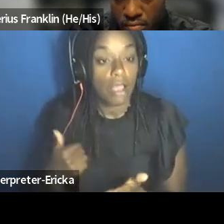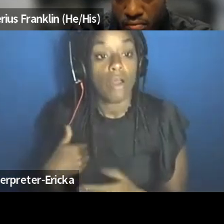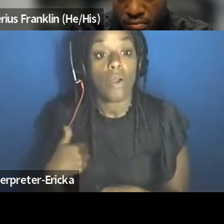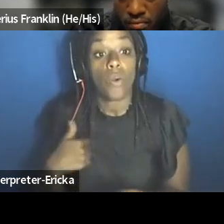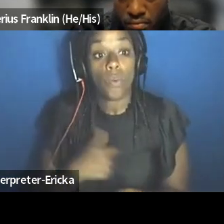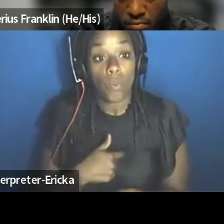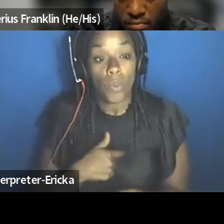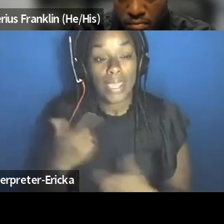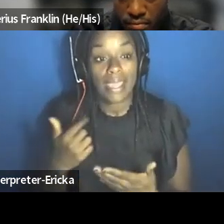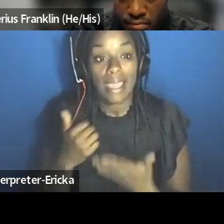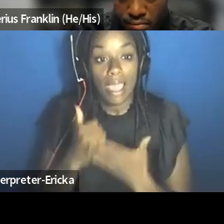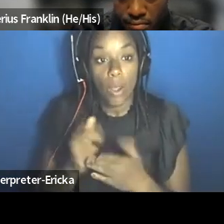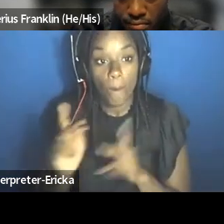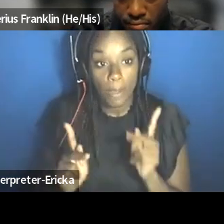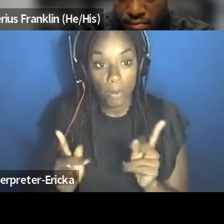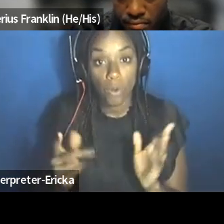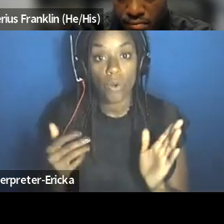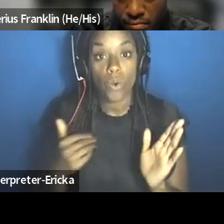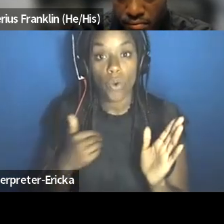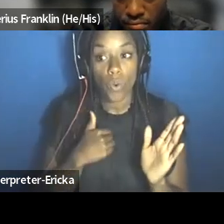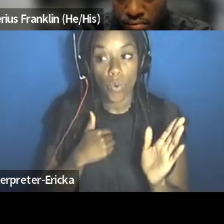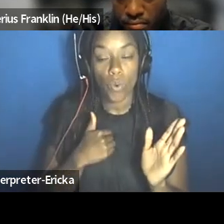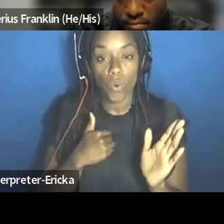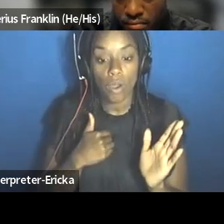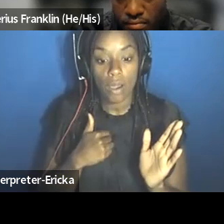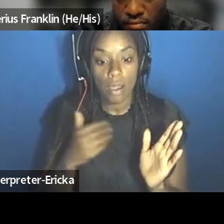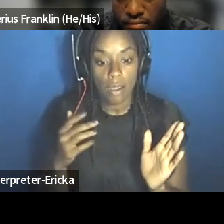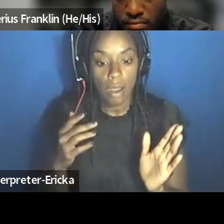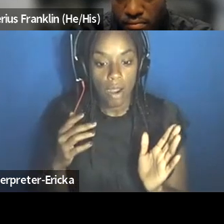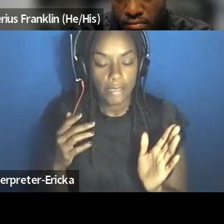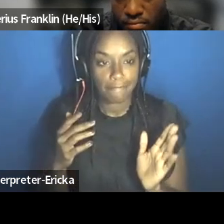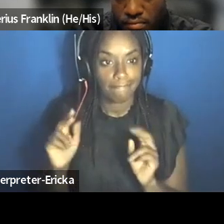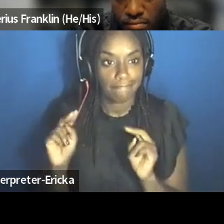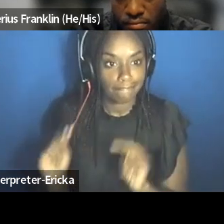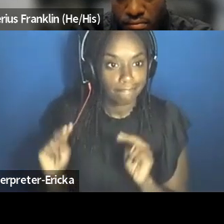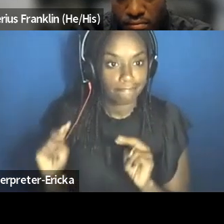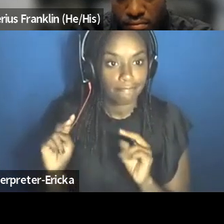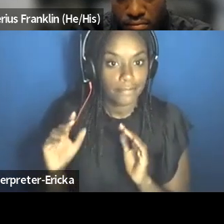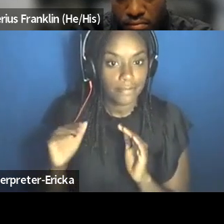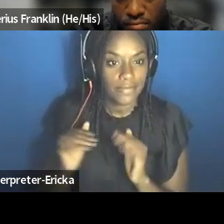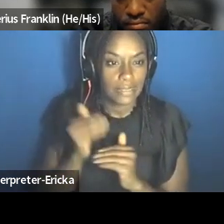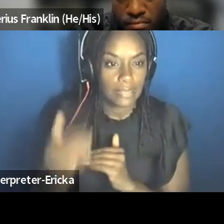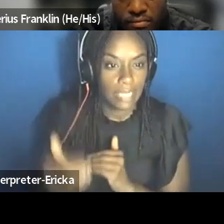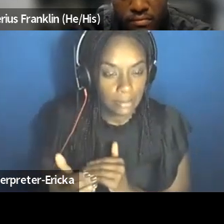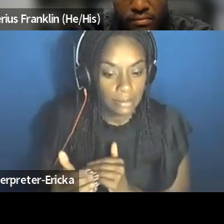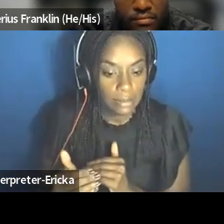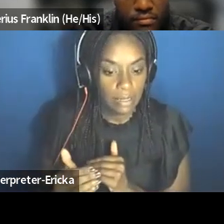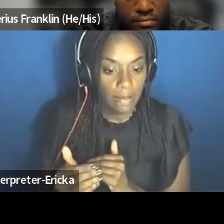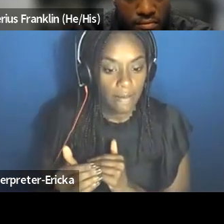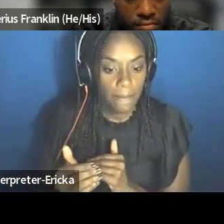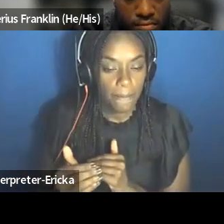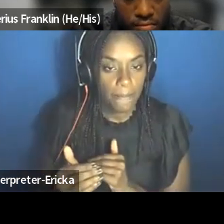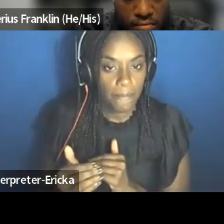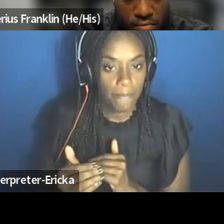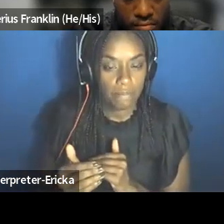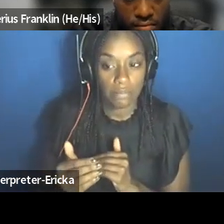an anticipation of a next step, right? We're saying, you know, our job at the center, and it sounds like you're doing exactly